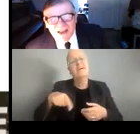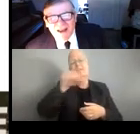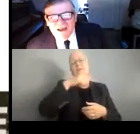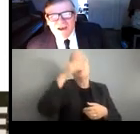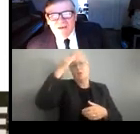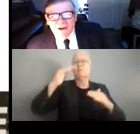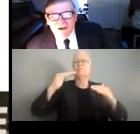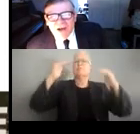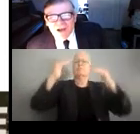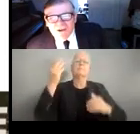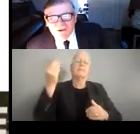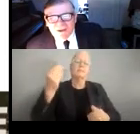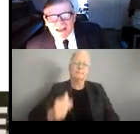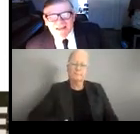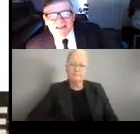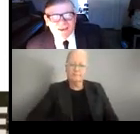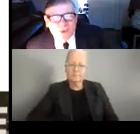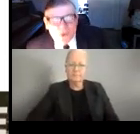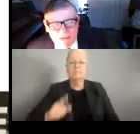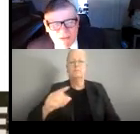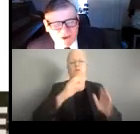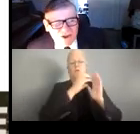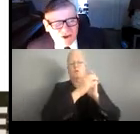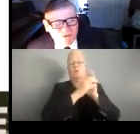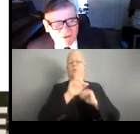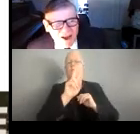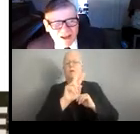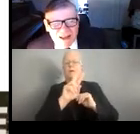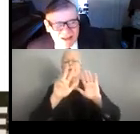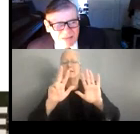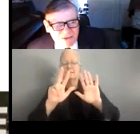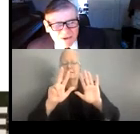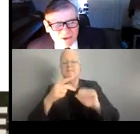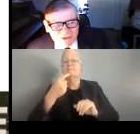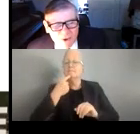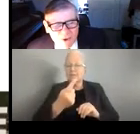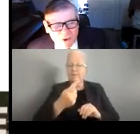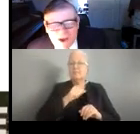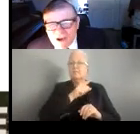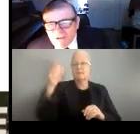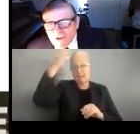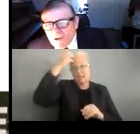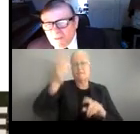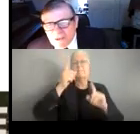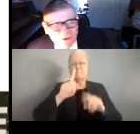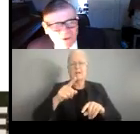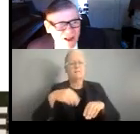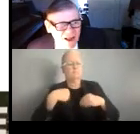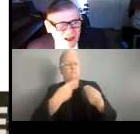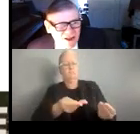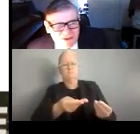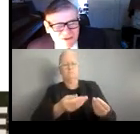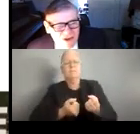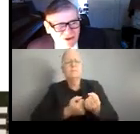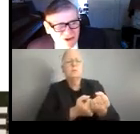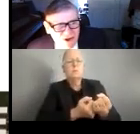that. But Article 28 says that all governments should provide some sort of support for people in